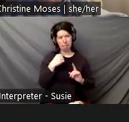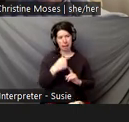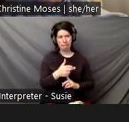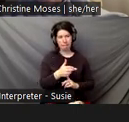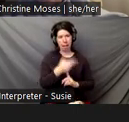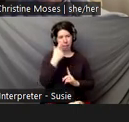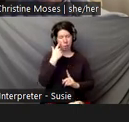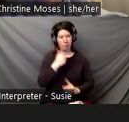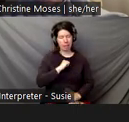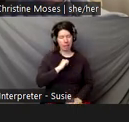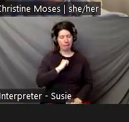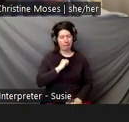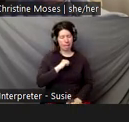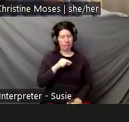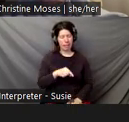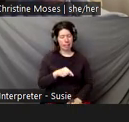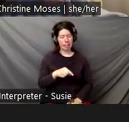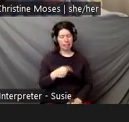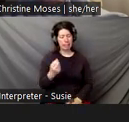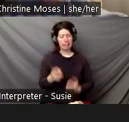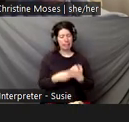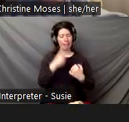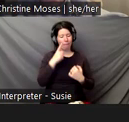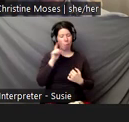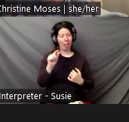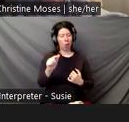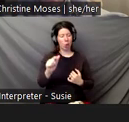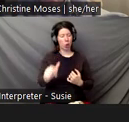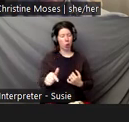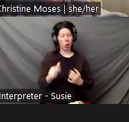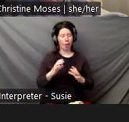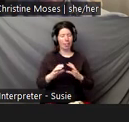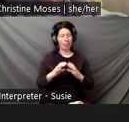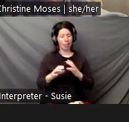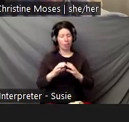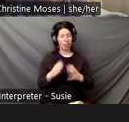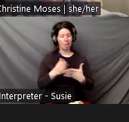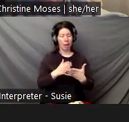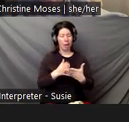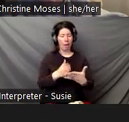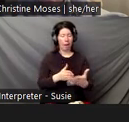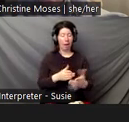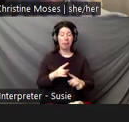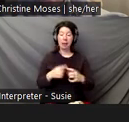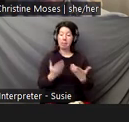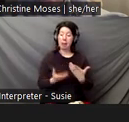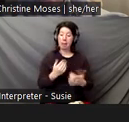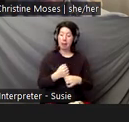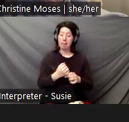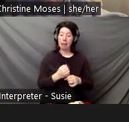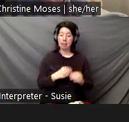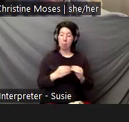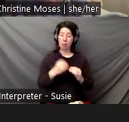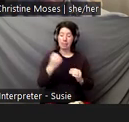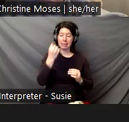relevant to some of our later stages, but it may make more sense to give the board a broader authority